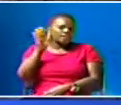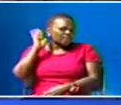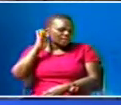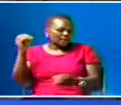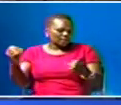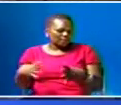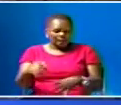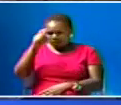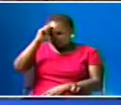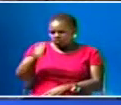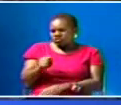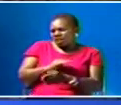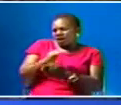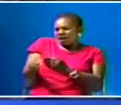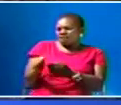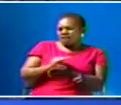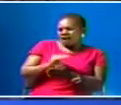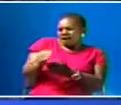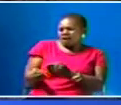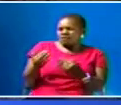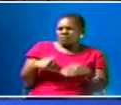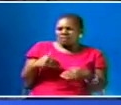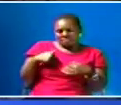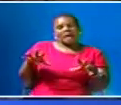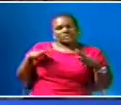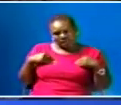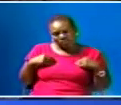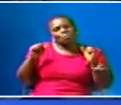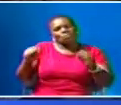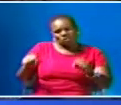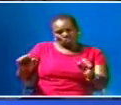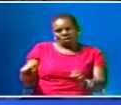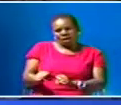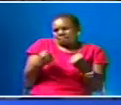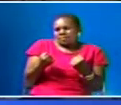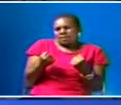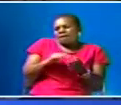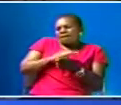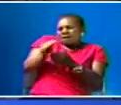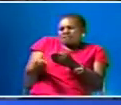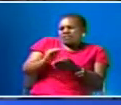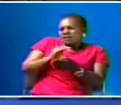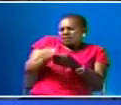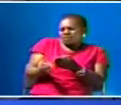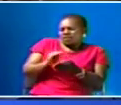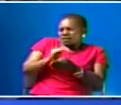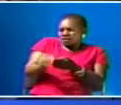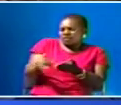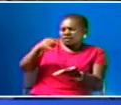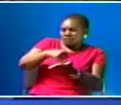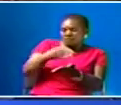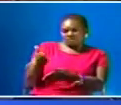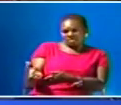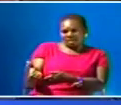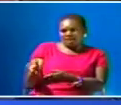the judiciary is covering those or is well. I don't deny that there could be some people who are involved, the judiciary who are involved in